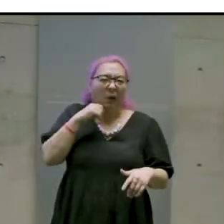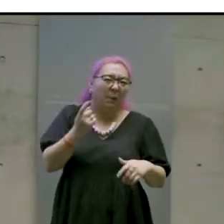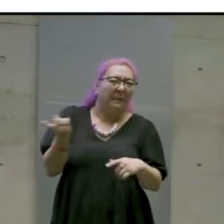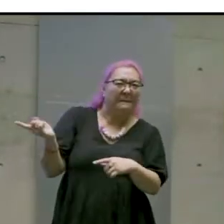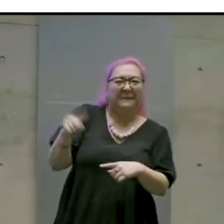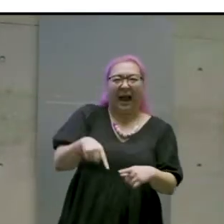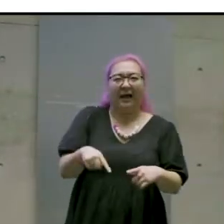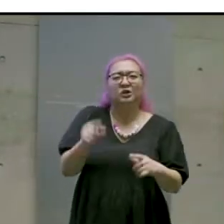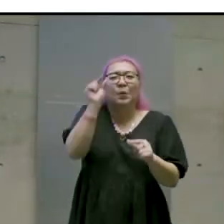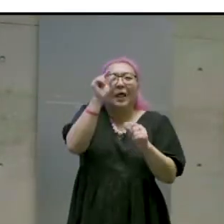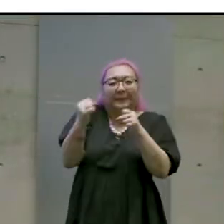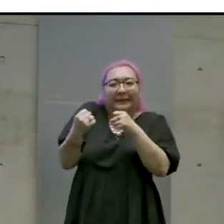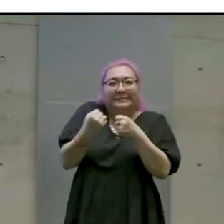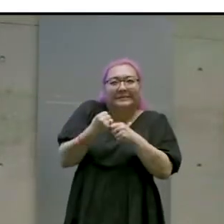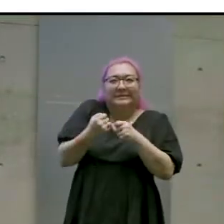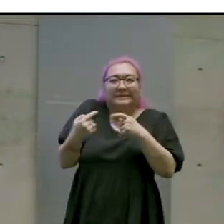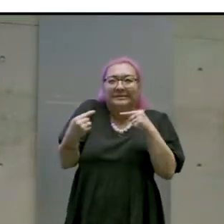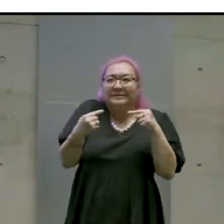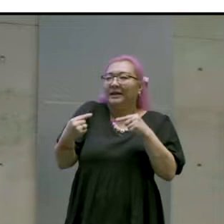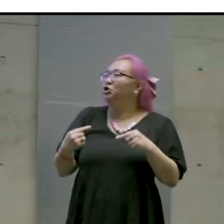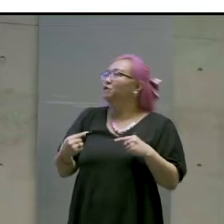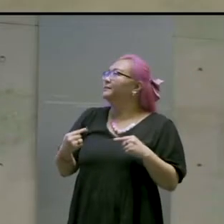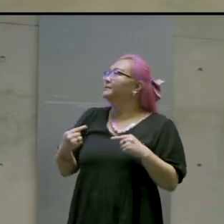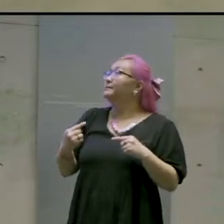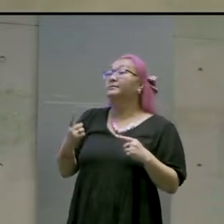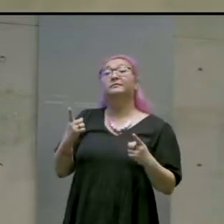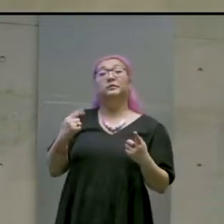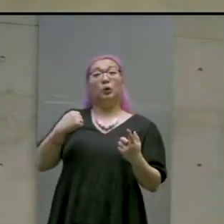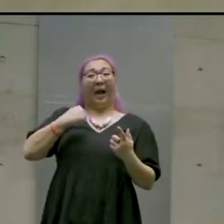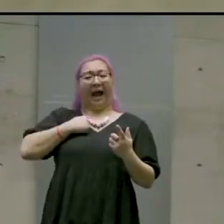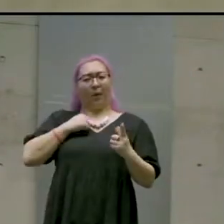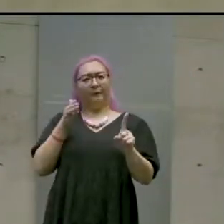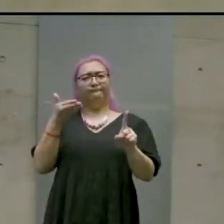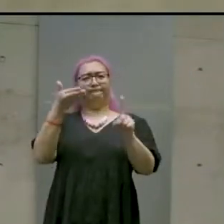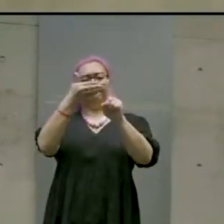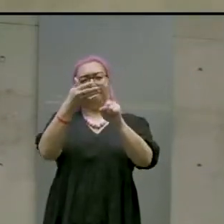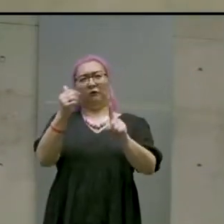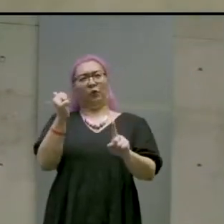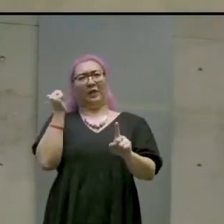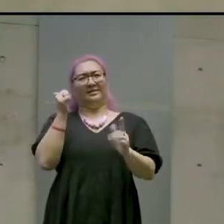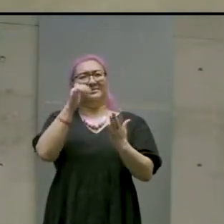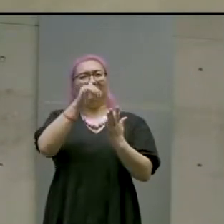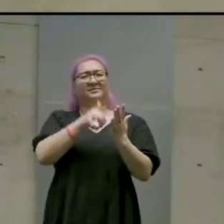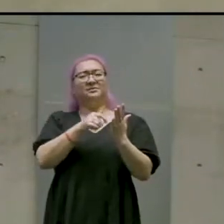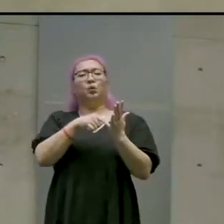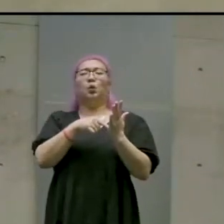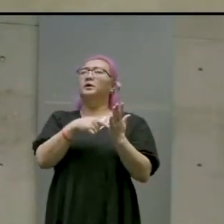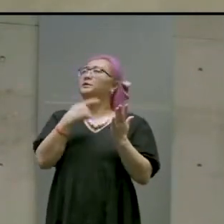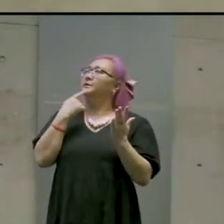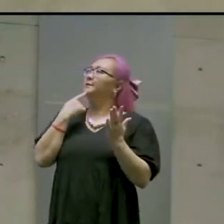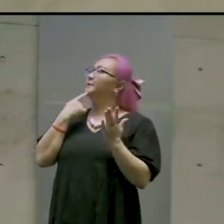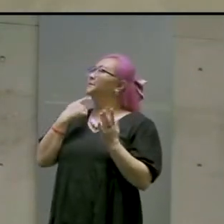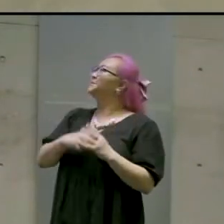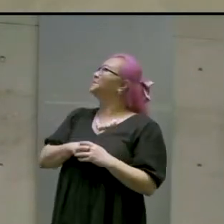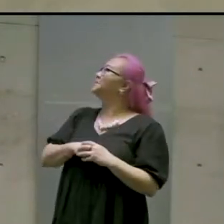was the brief when we came to designing this? It was basically something like, get dragged into a